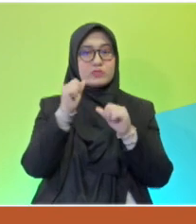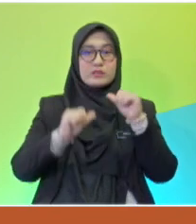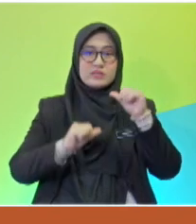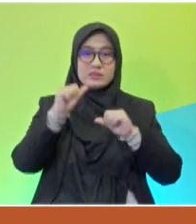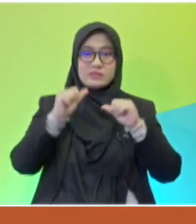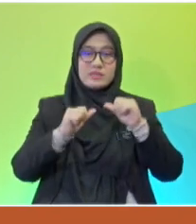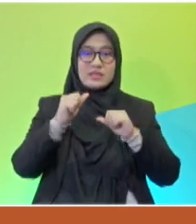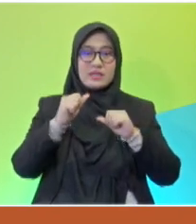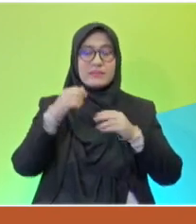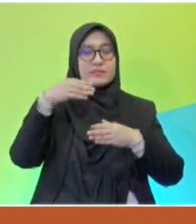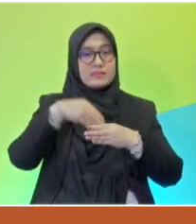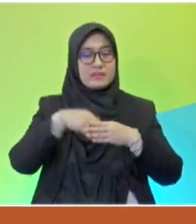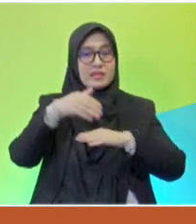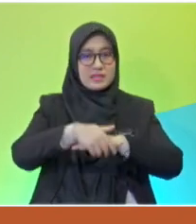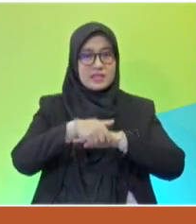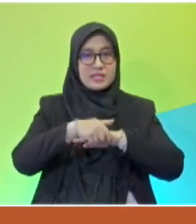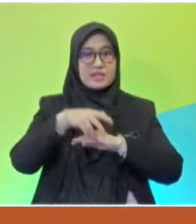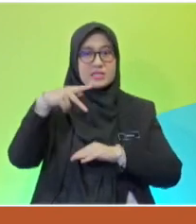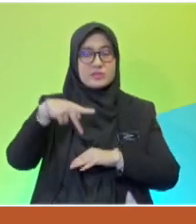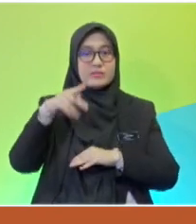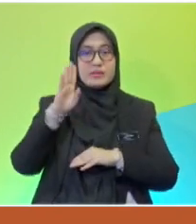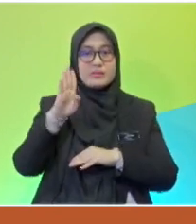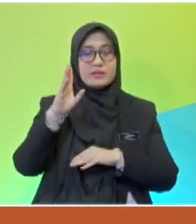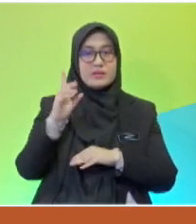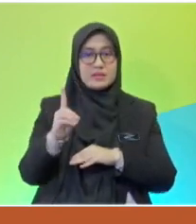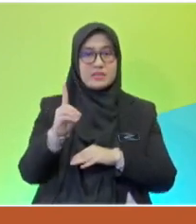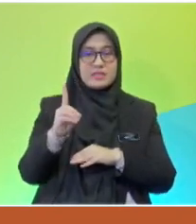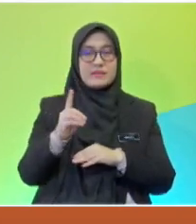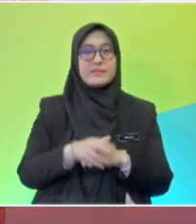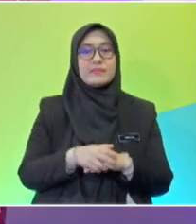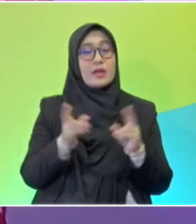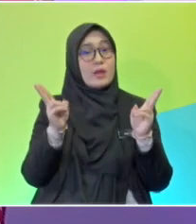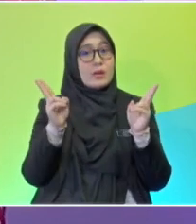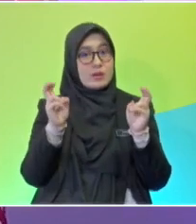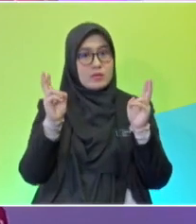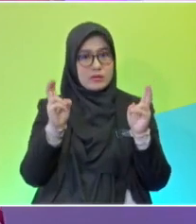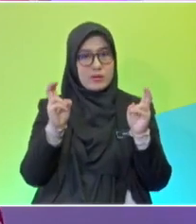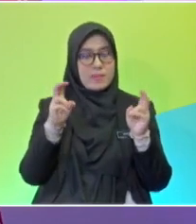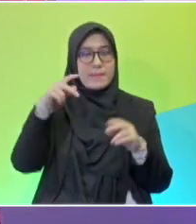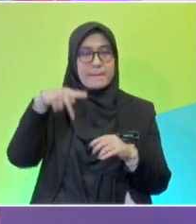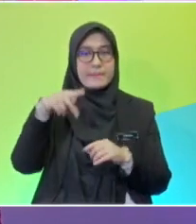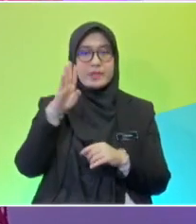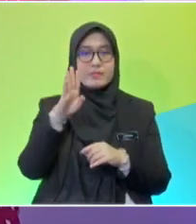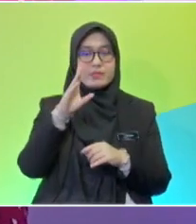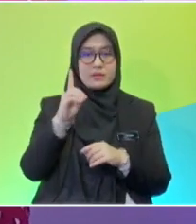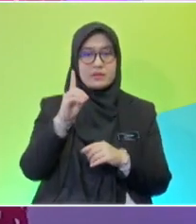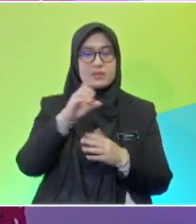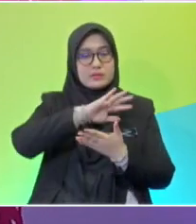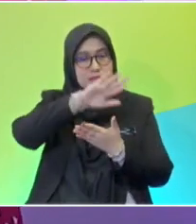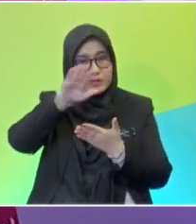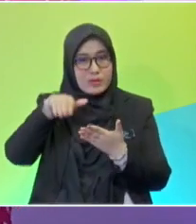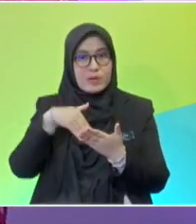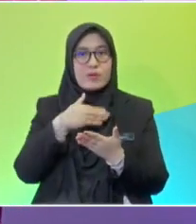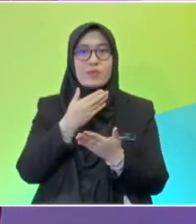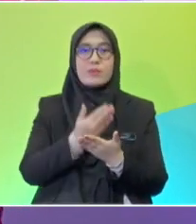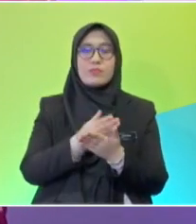language, PBD. We use PBD because that's the term that is used for all subjects. It doesn't matter